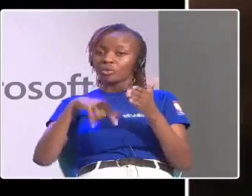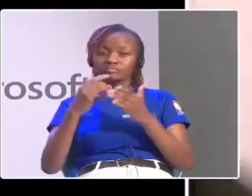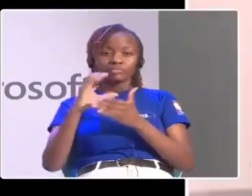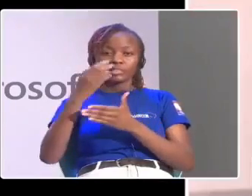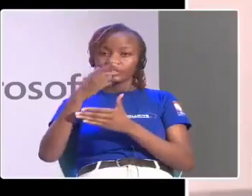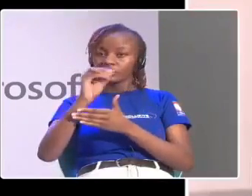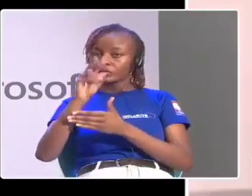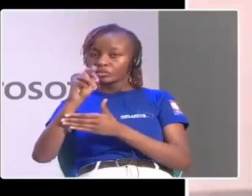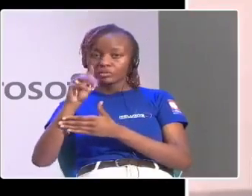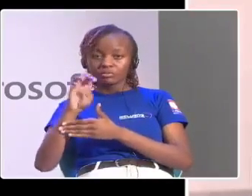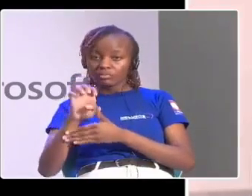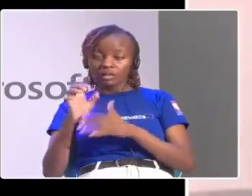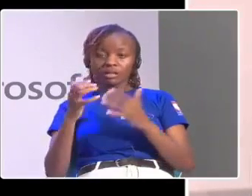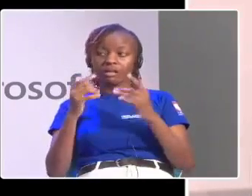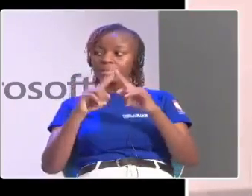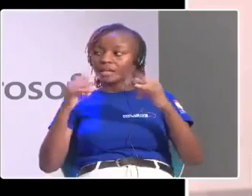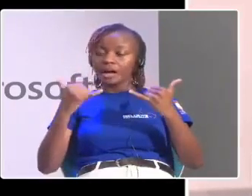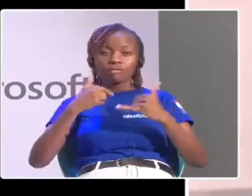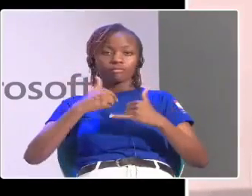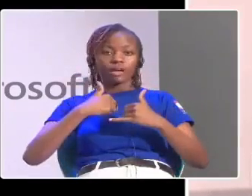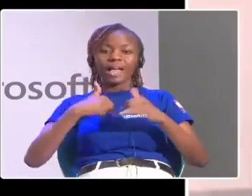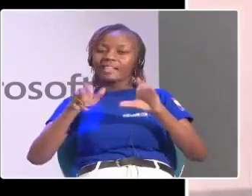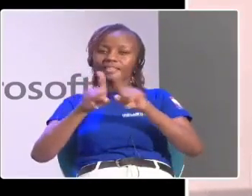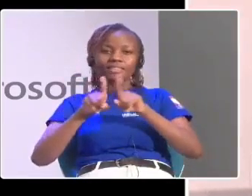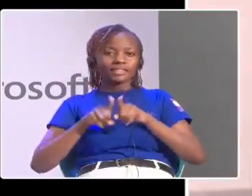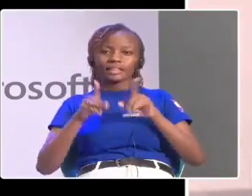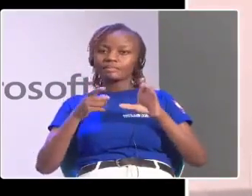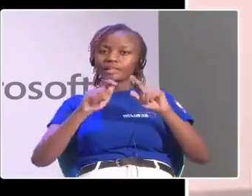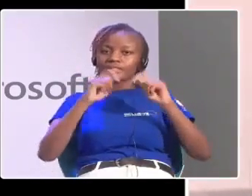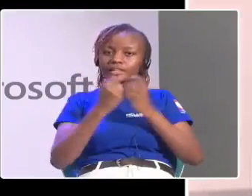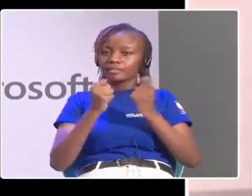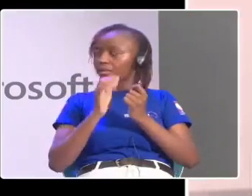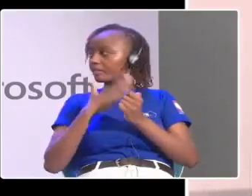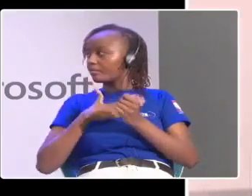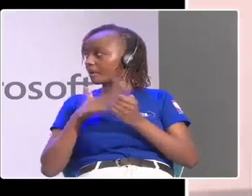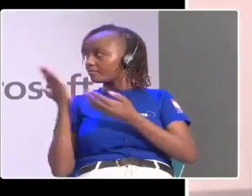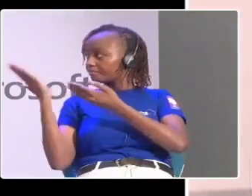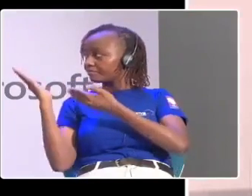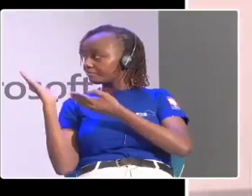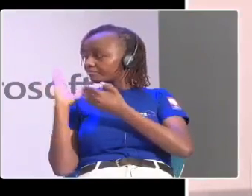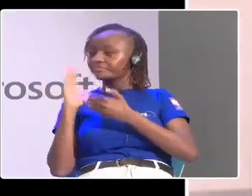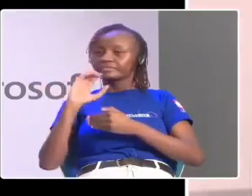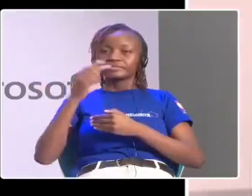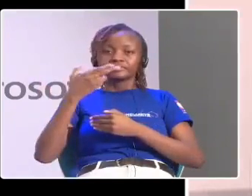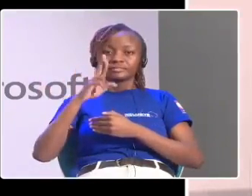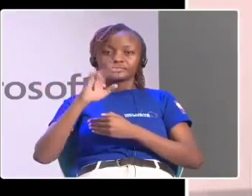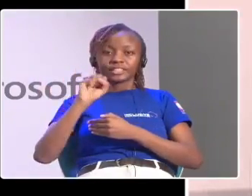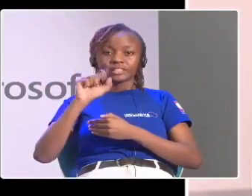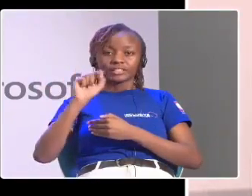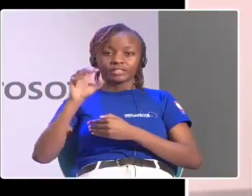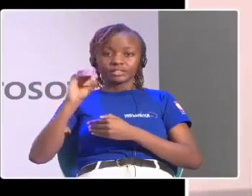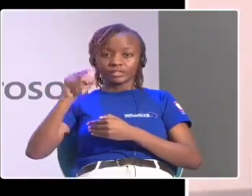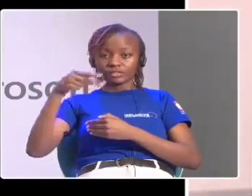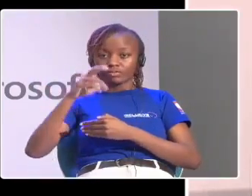did shift over, and now I'm on the same team as Christopher and Sarah and Alexander here in the front row, which we call our